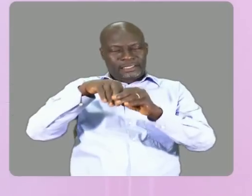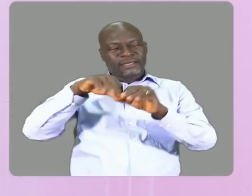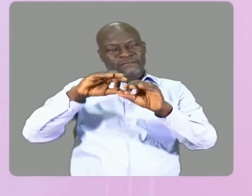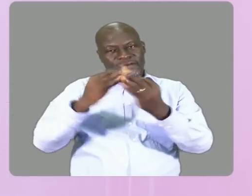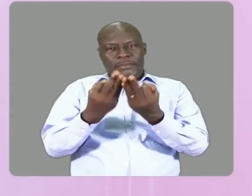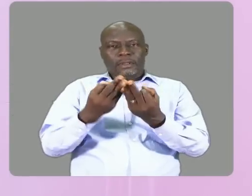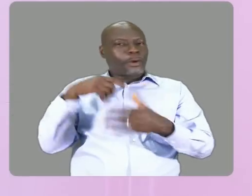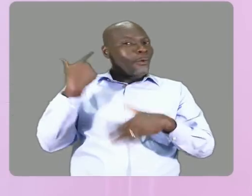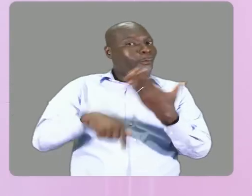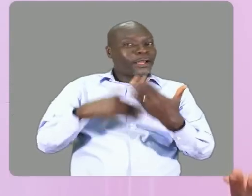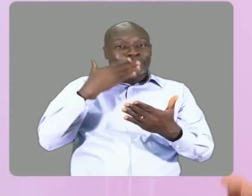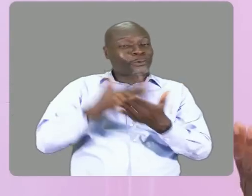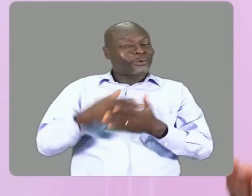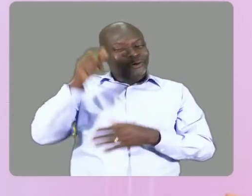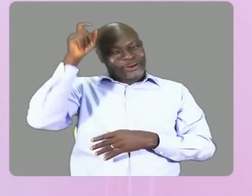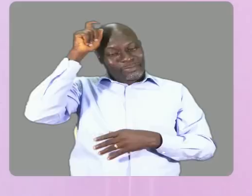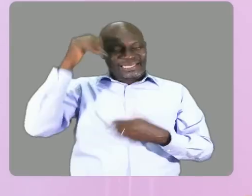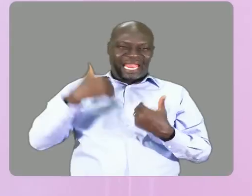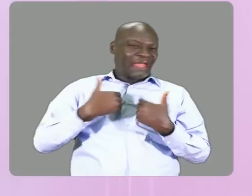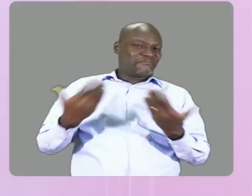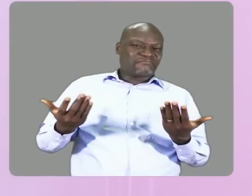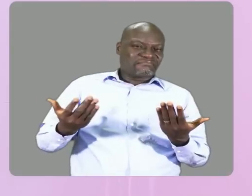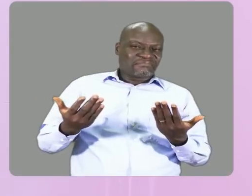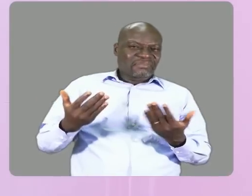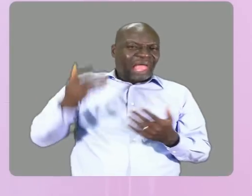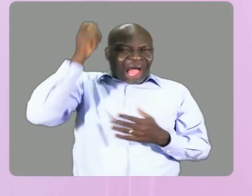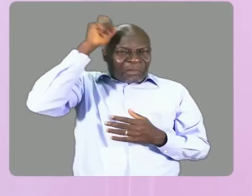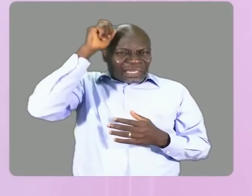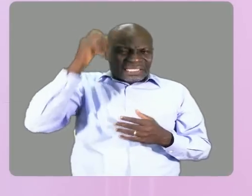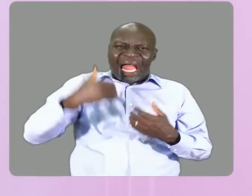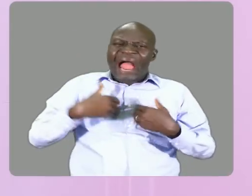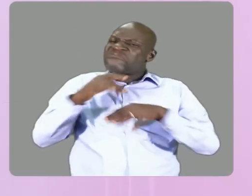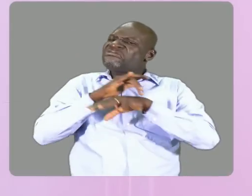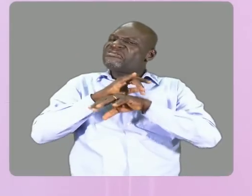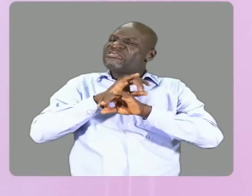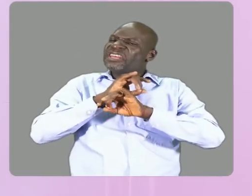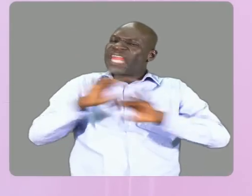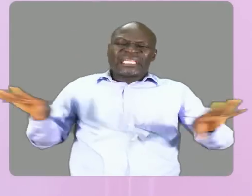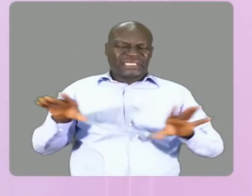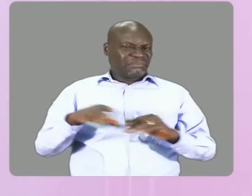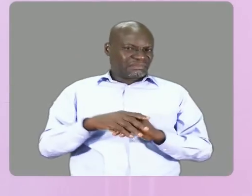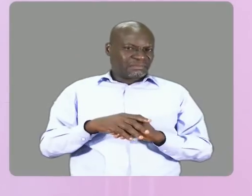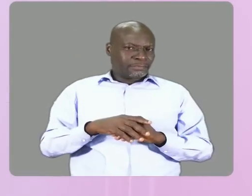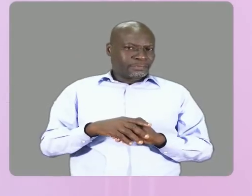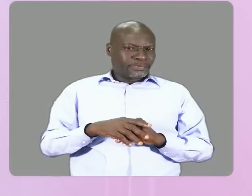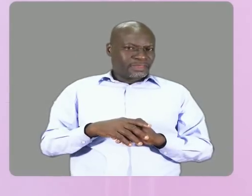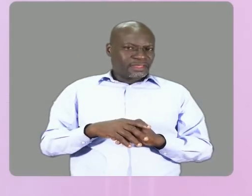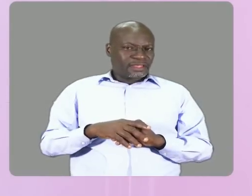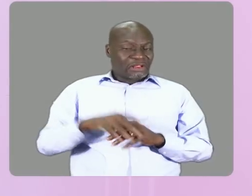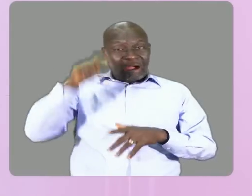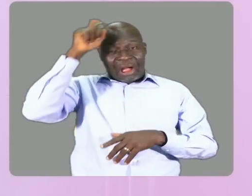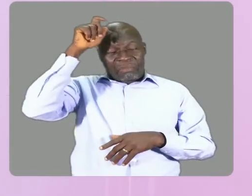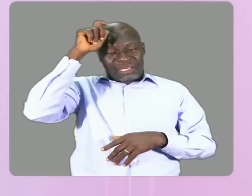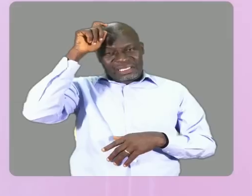ade pa ben ene obonsam ewo ade ma adasama na fantifo ka sembi se se